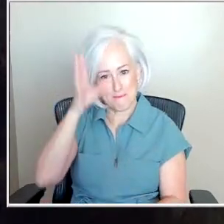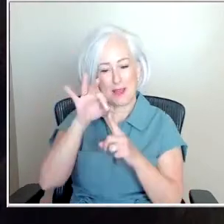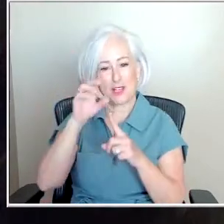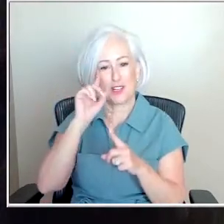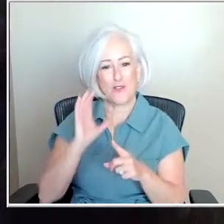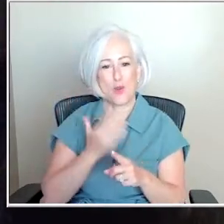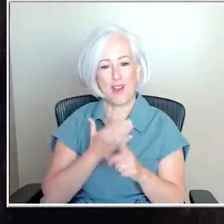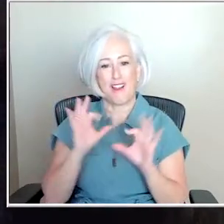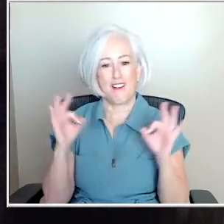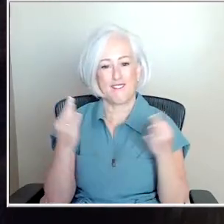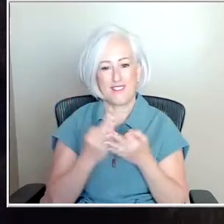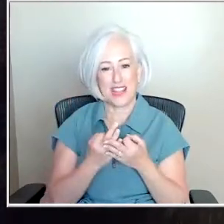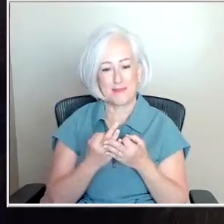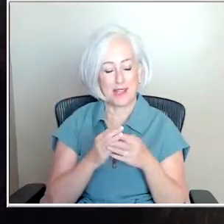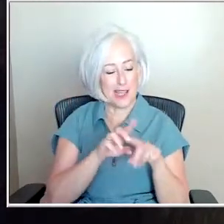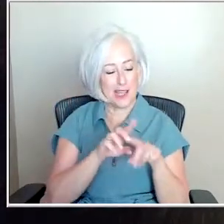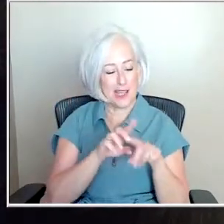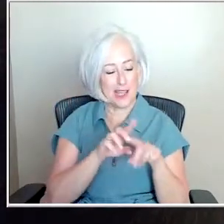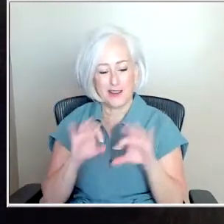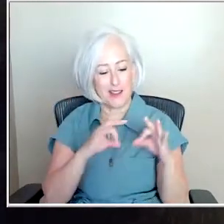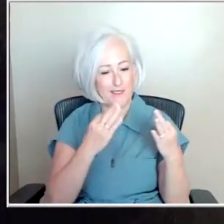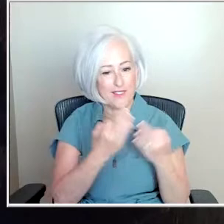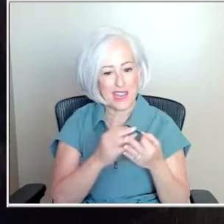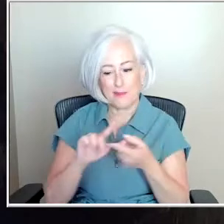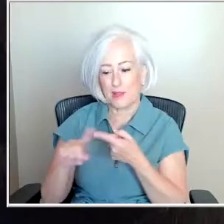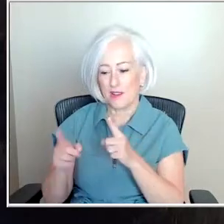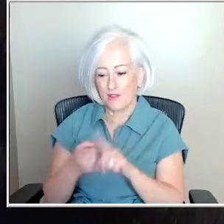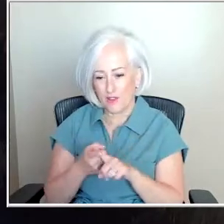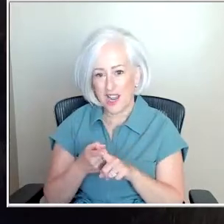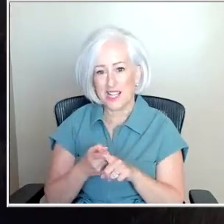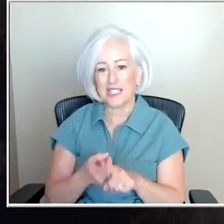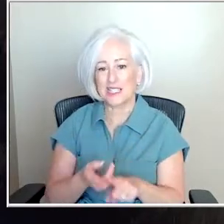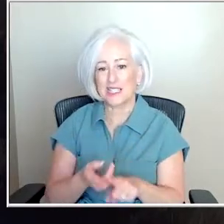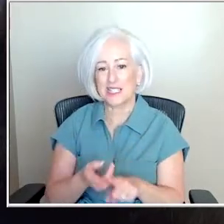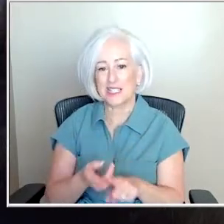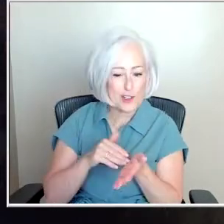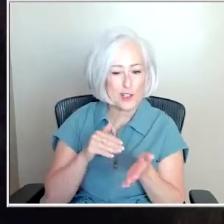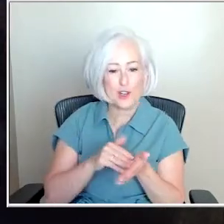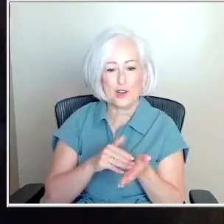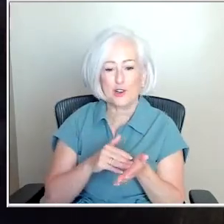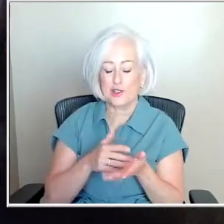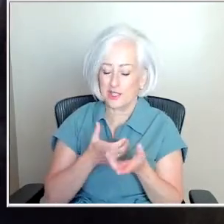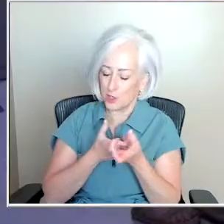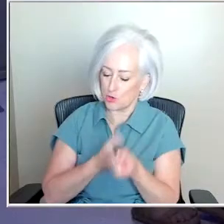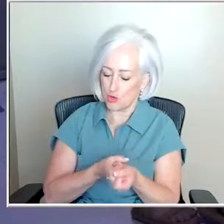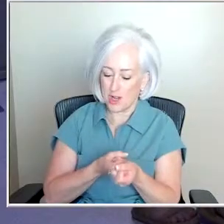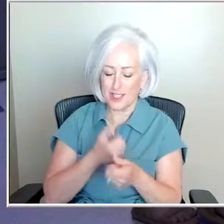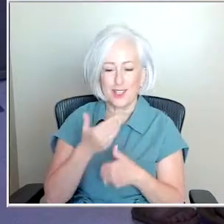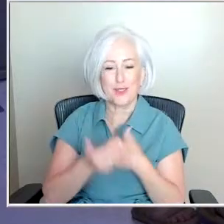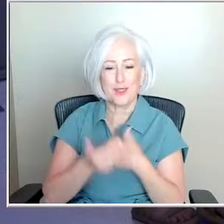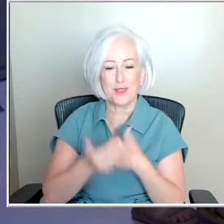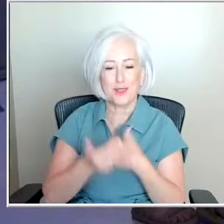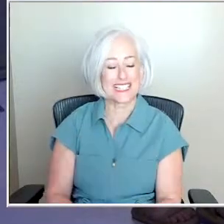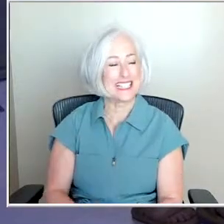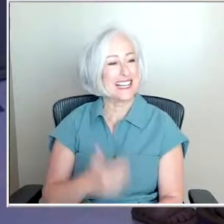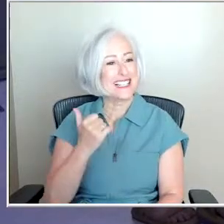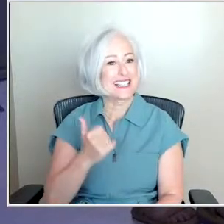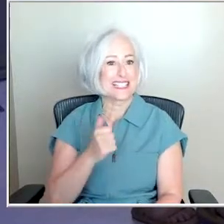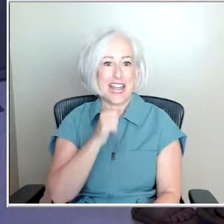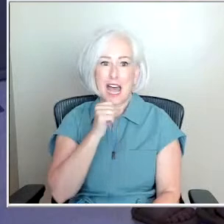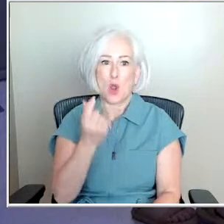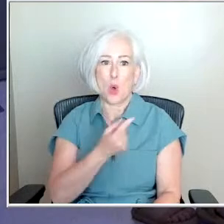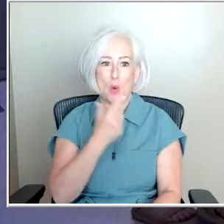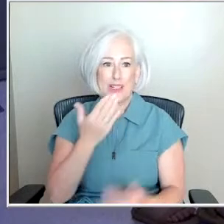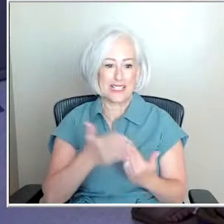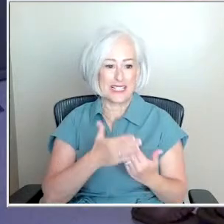leaned on our friends, leaned on our family, and all the experts, and just kind of trusted the process. Yeah, so. trusting the It's not always easy to do, is it? No. Right.